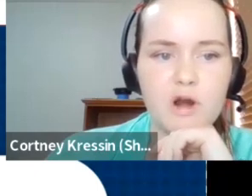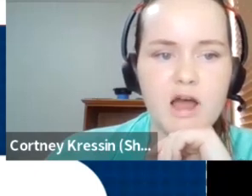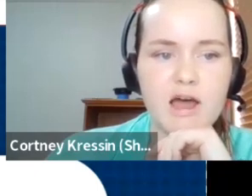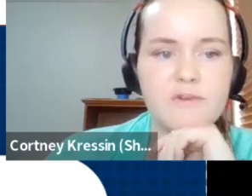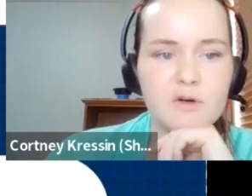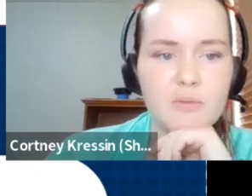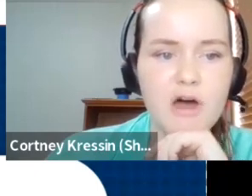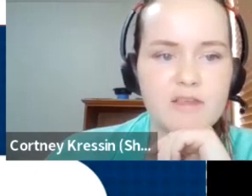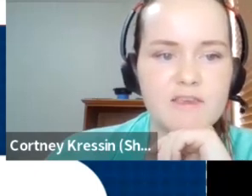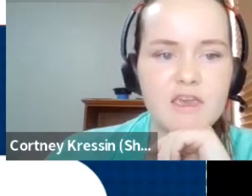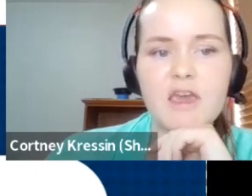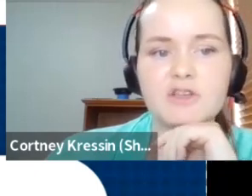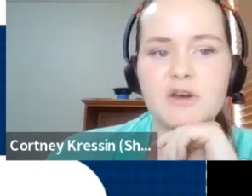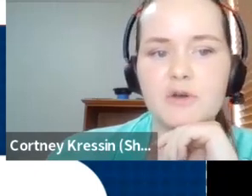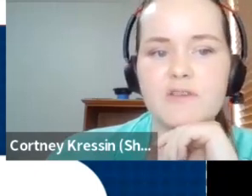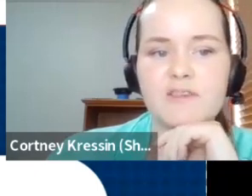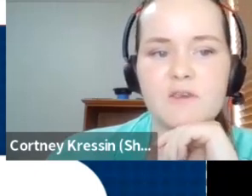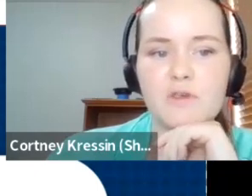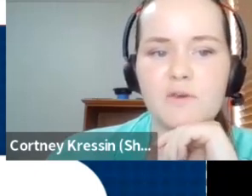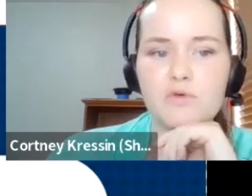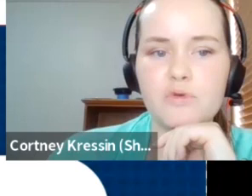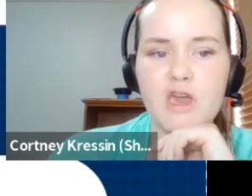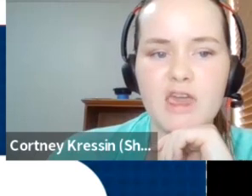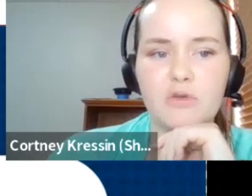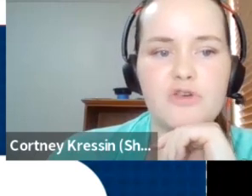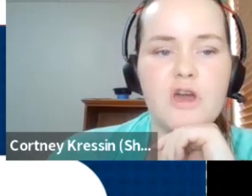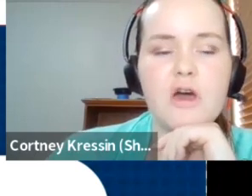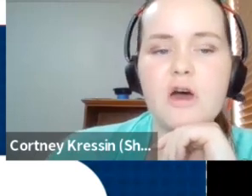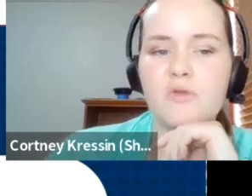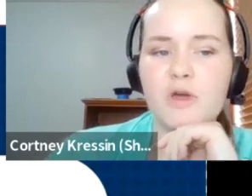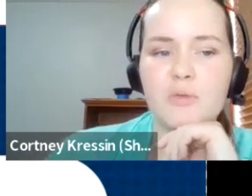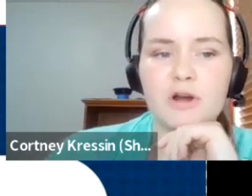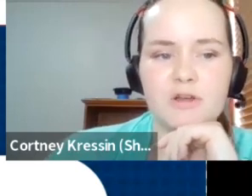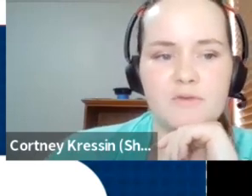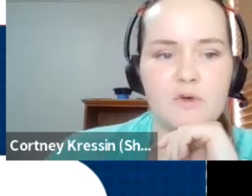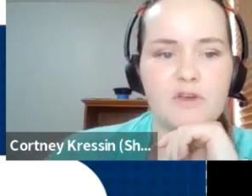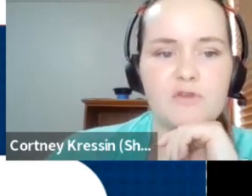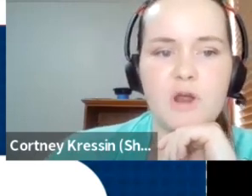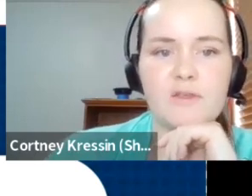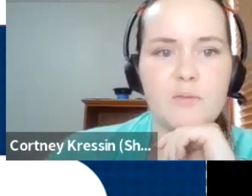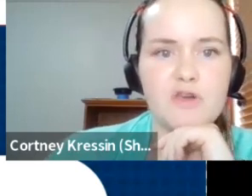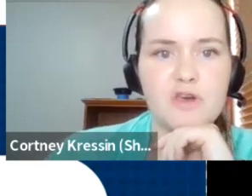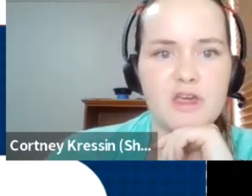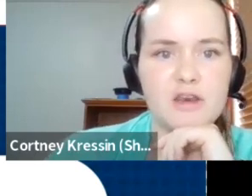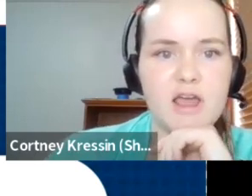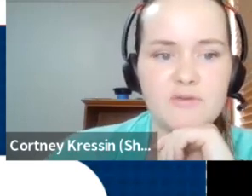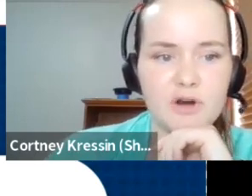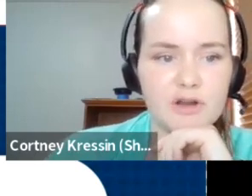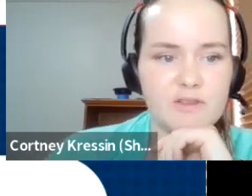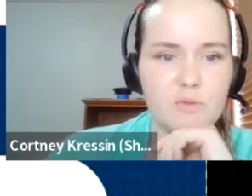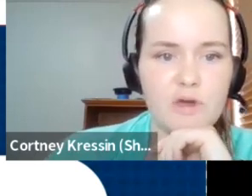also work on federal policy and general systems and social change. We've been a part of service